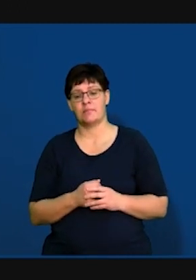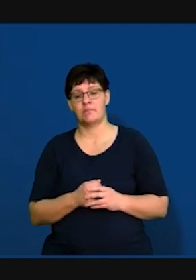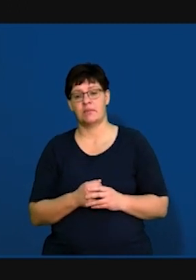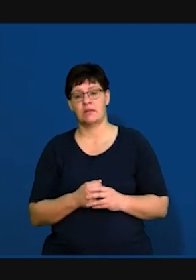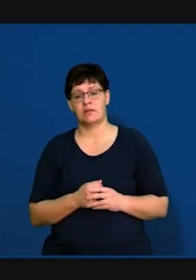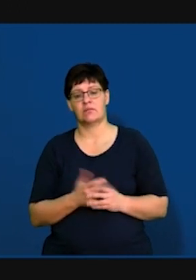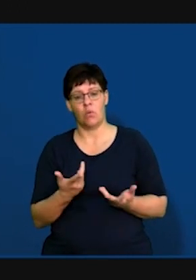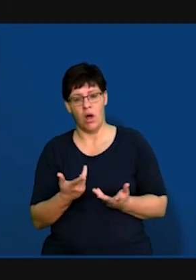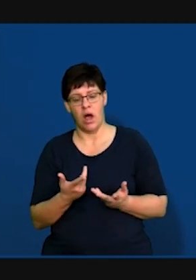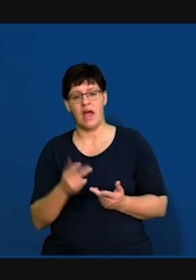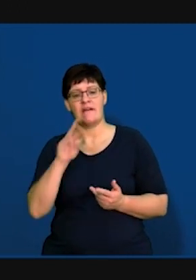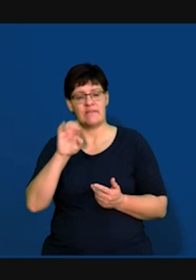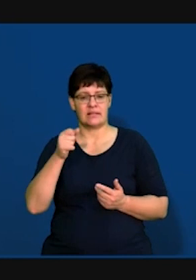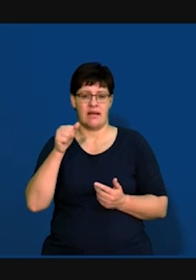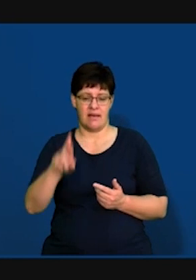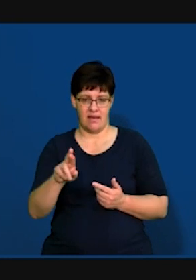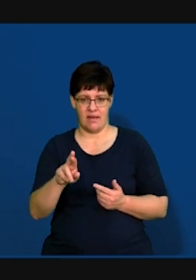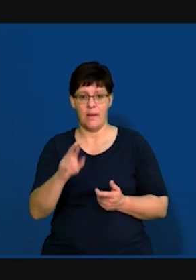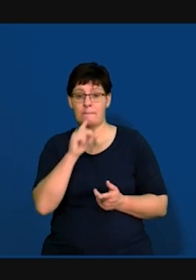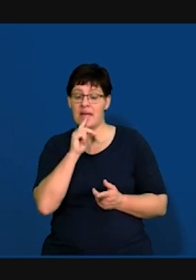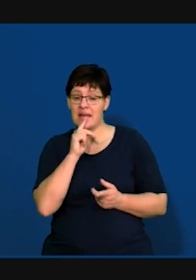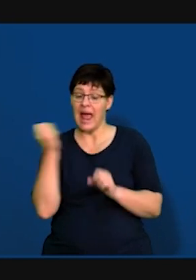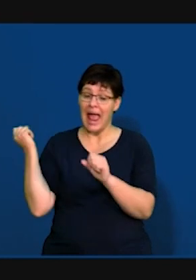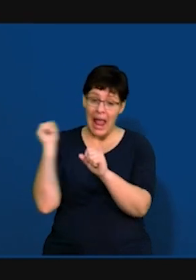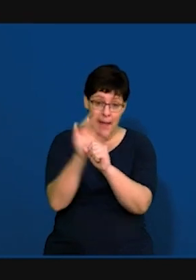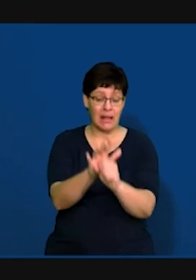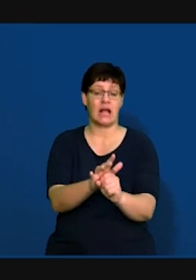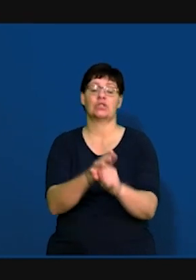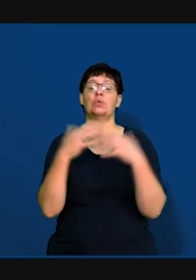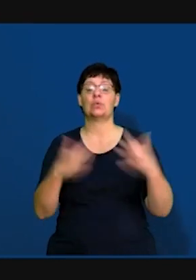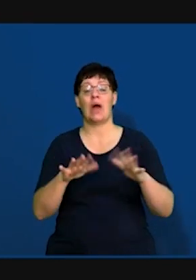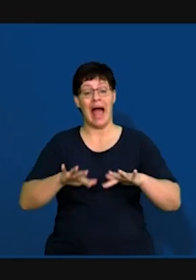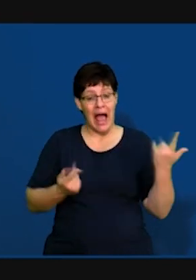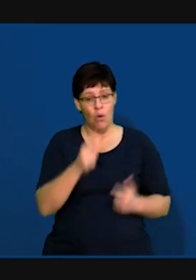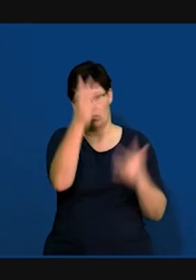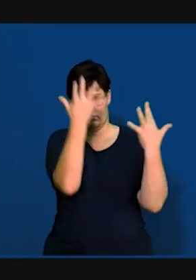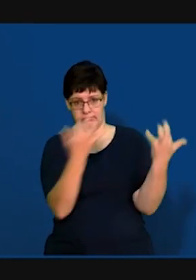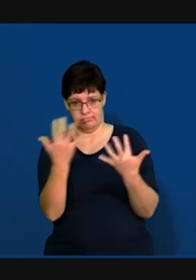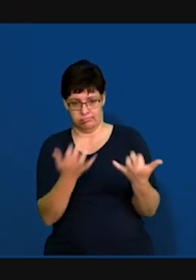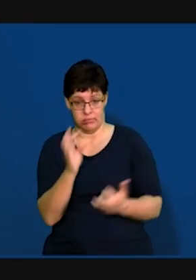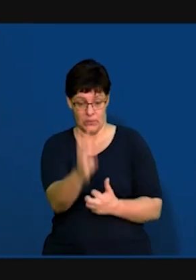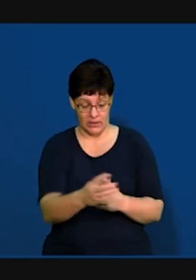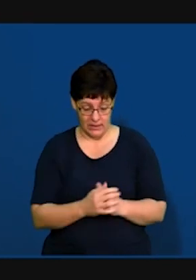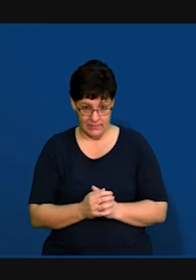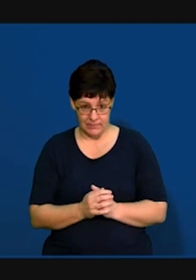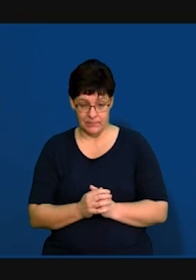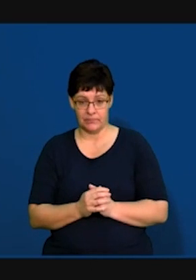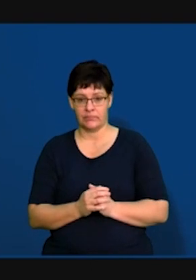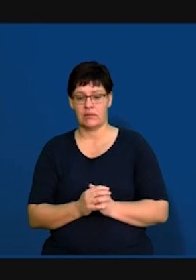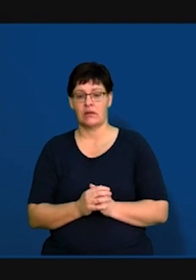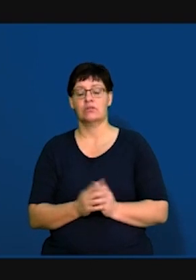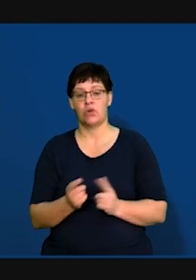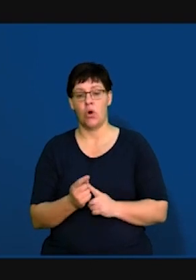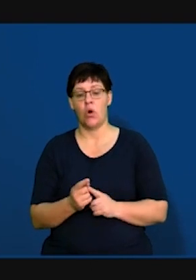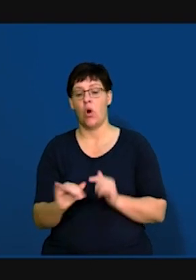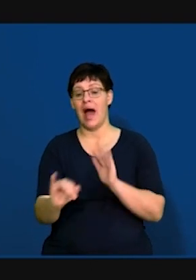because these are vectors, so it has got far-reaching implications in terms of calculations, okay? Now, you also need to identify